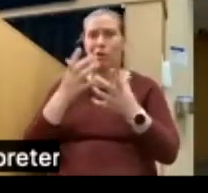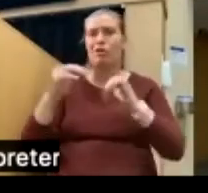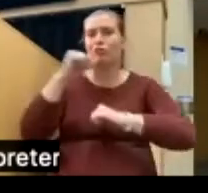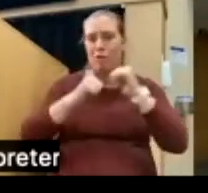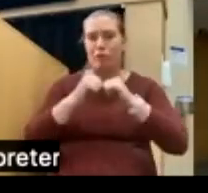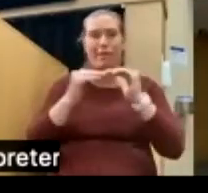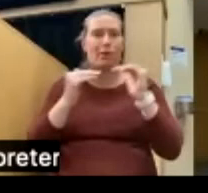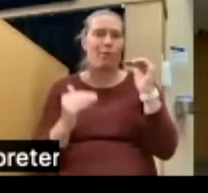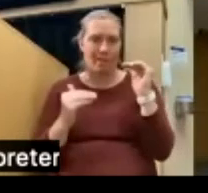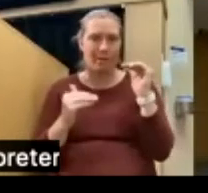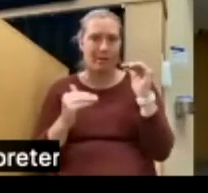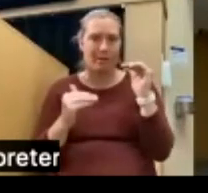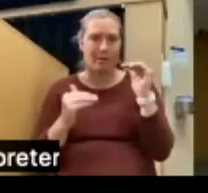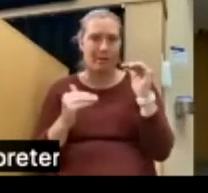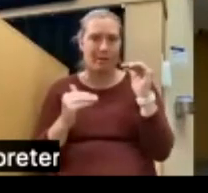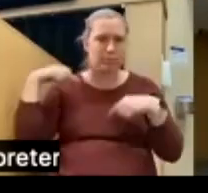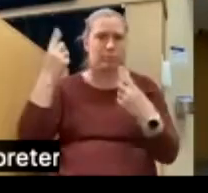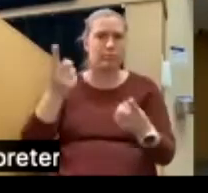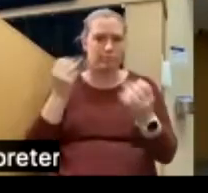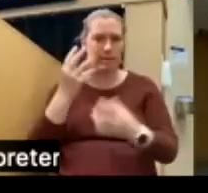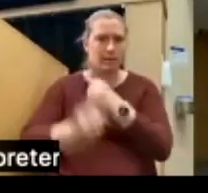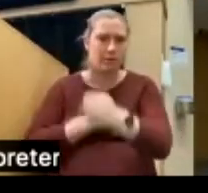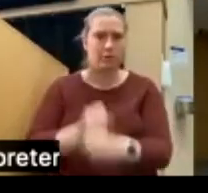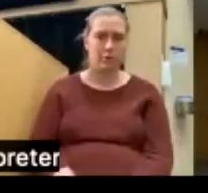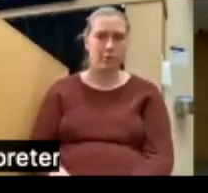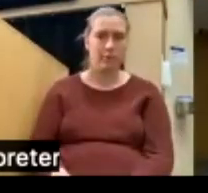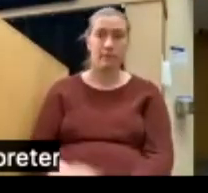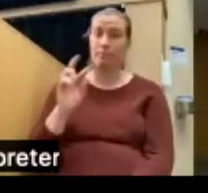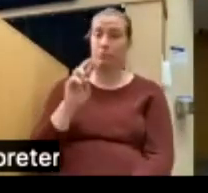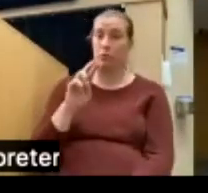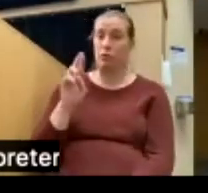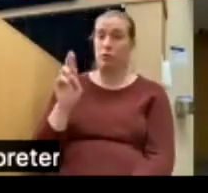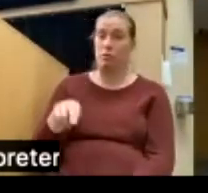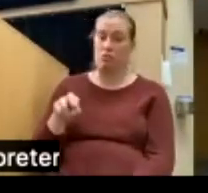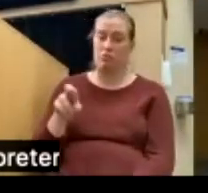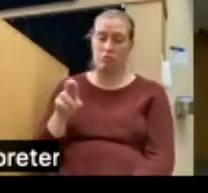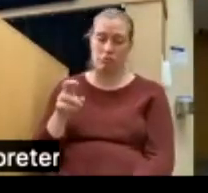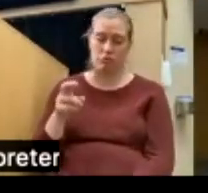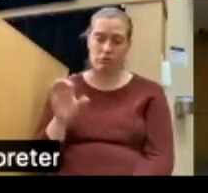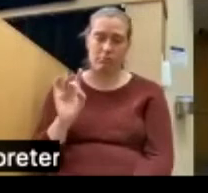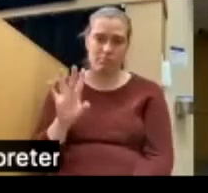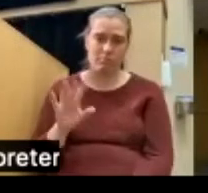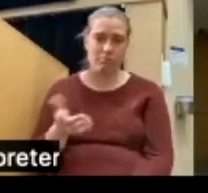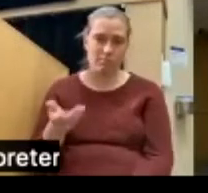know, persisted for decades essentially. And Rochester is no exception to that,